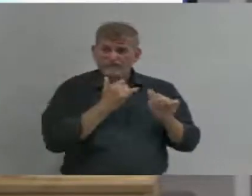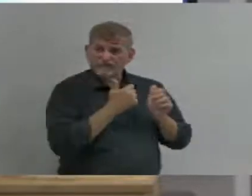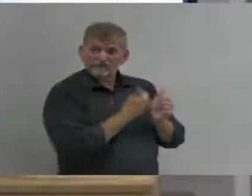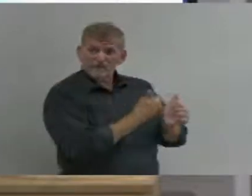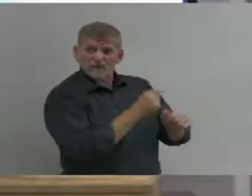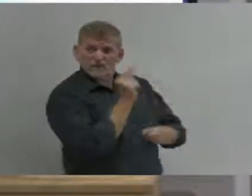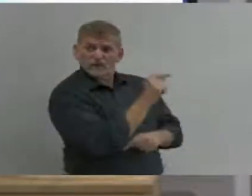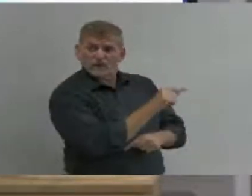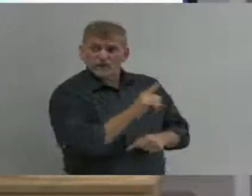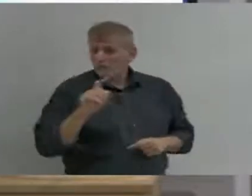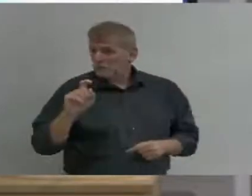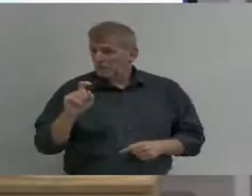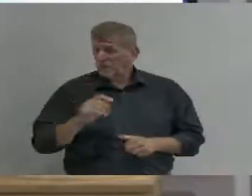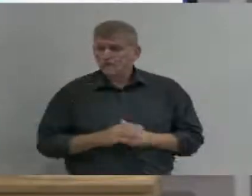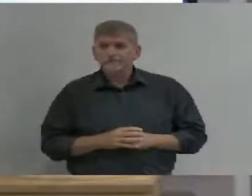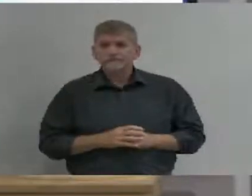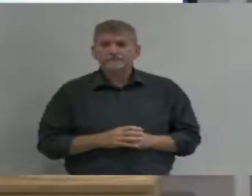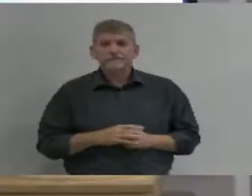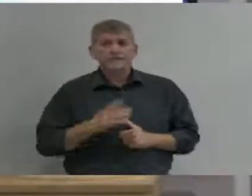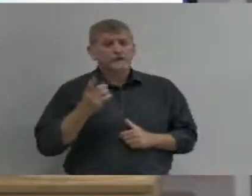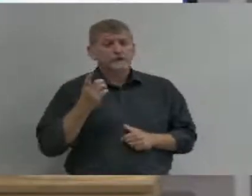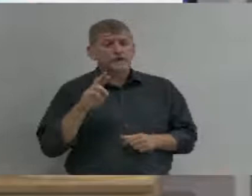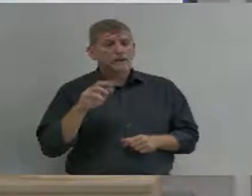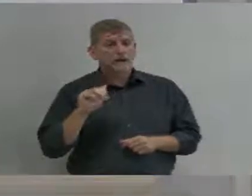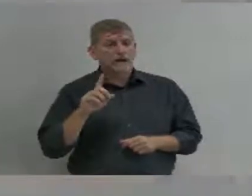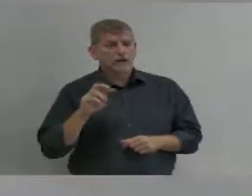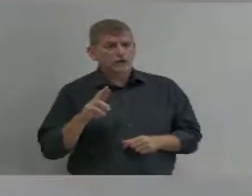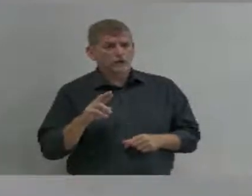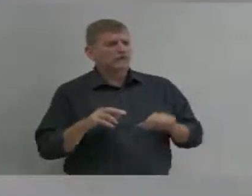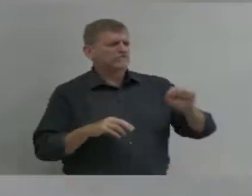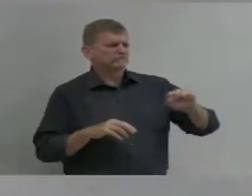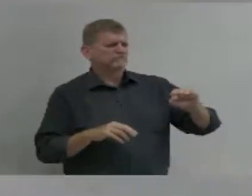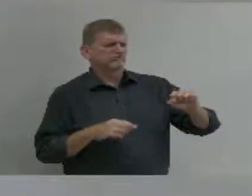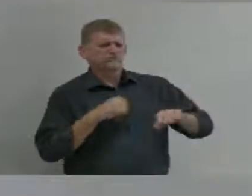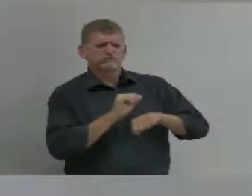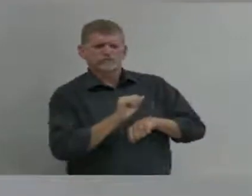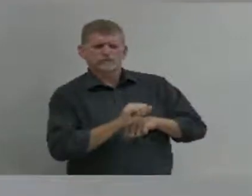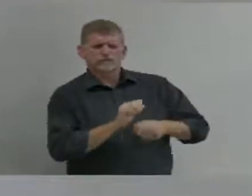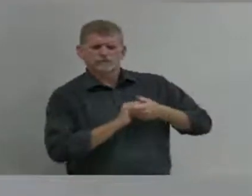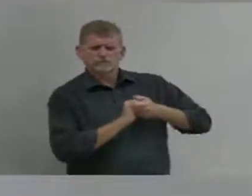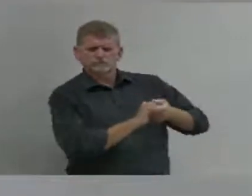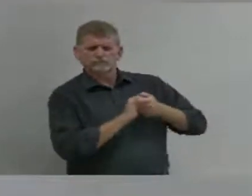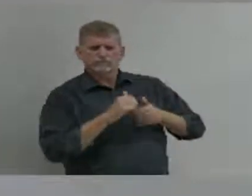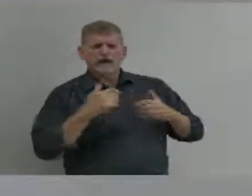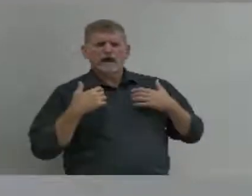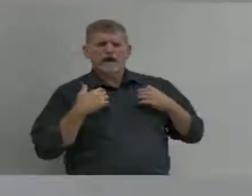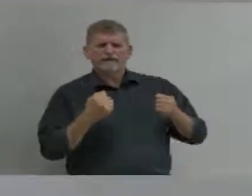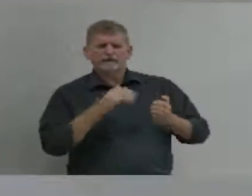So we've been working closely with the Protect Purdue Health Center and on